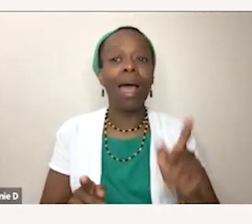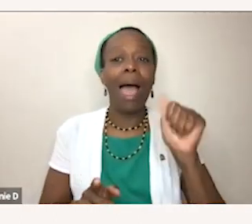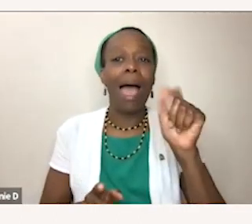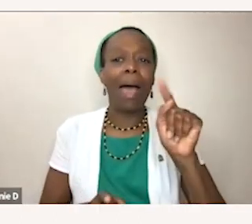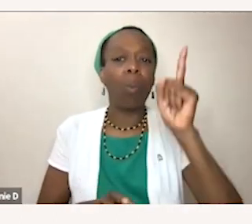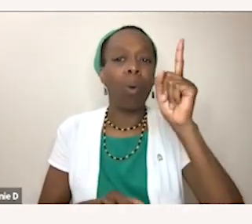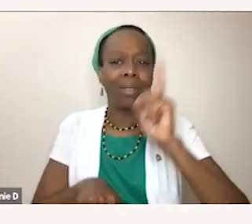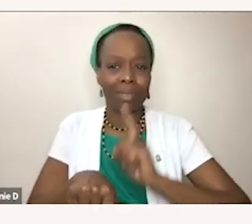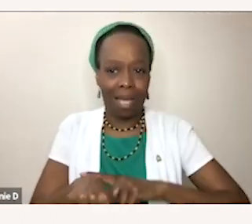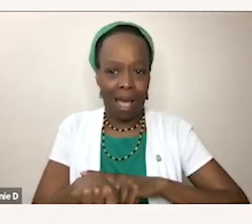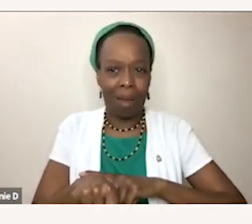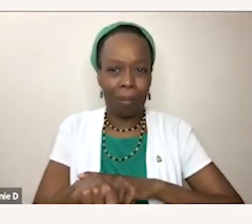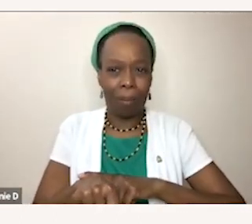felt,